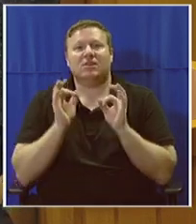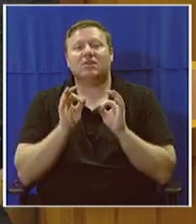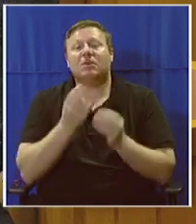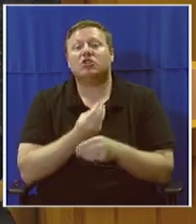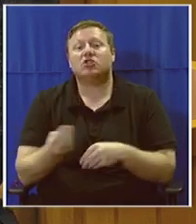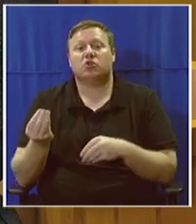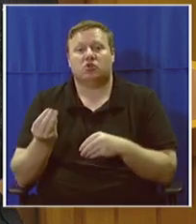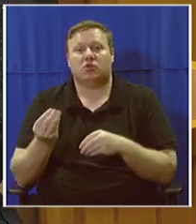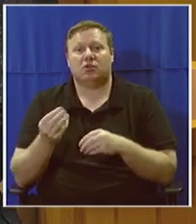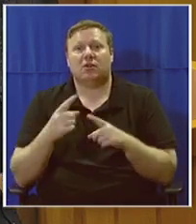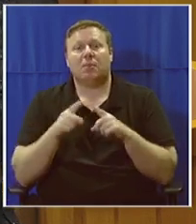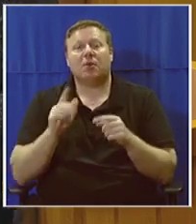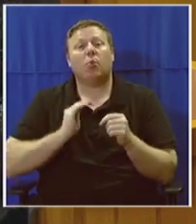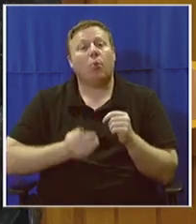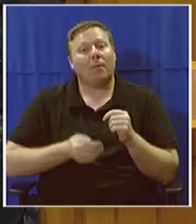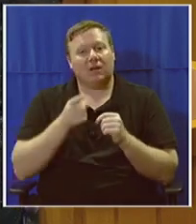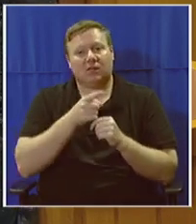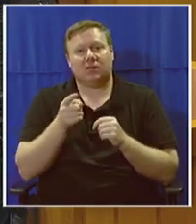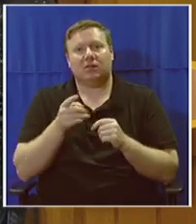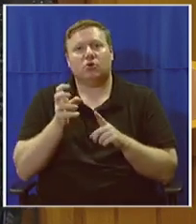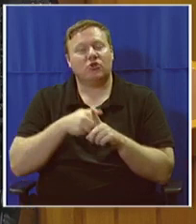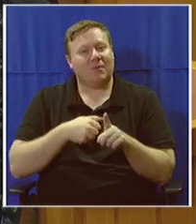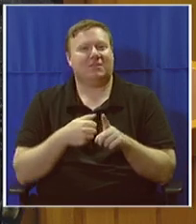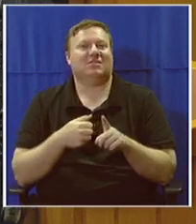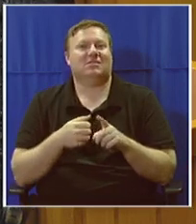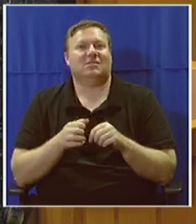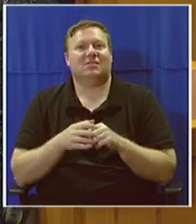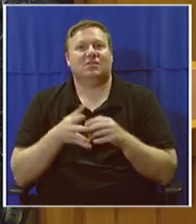children, but women are also being raped. Today